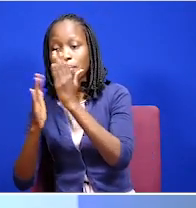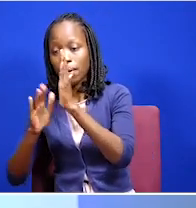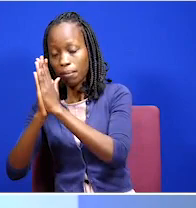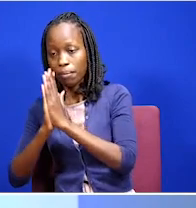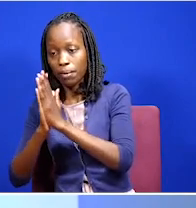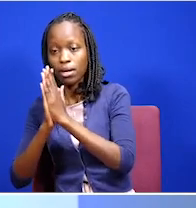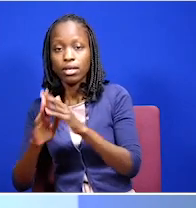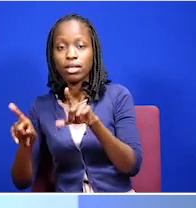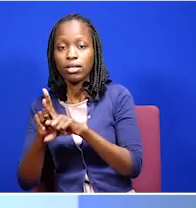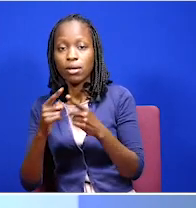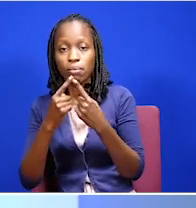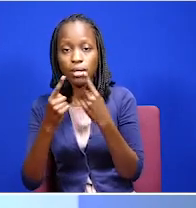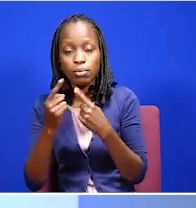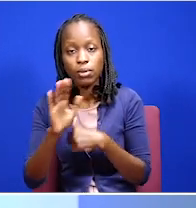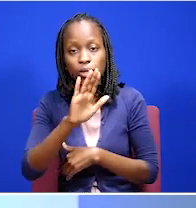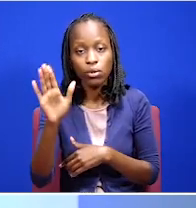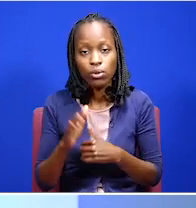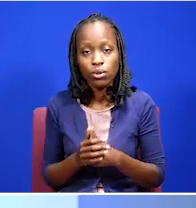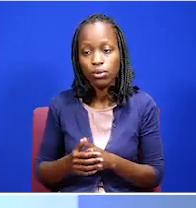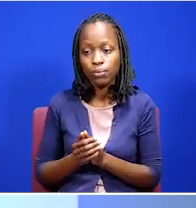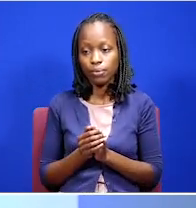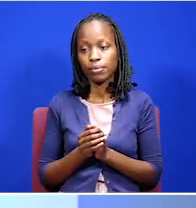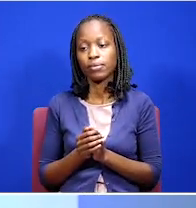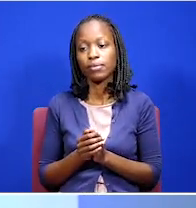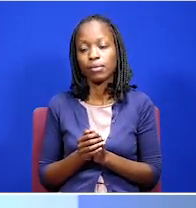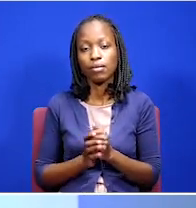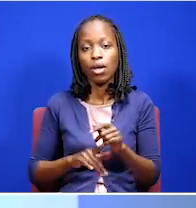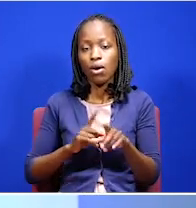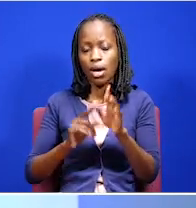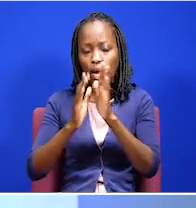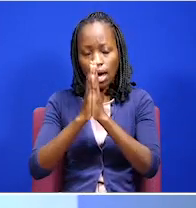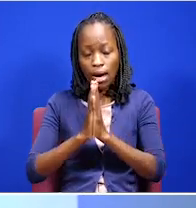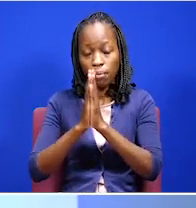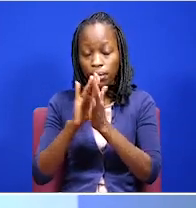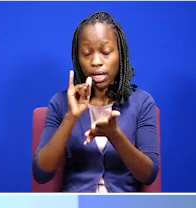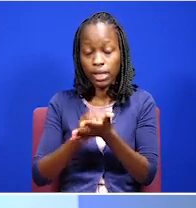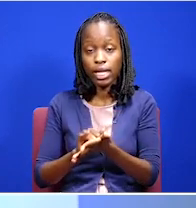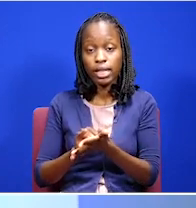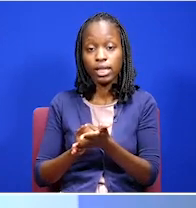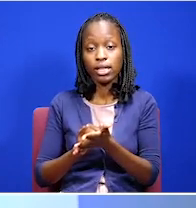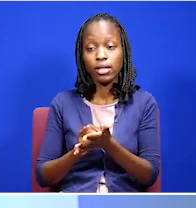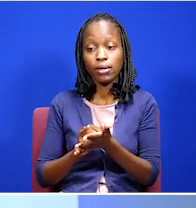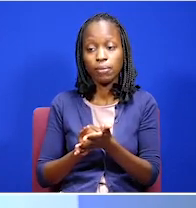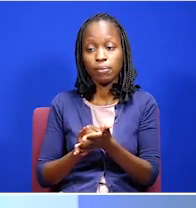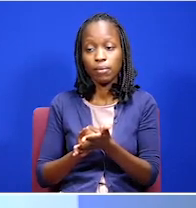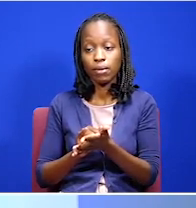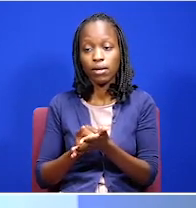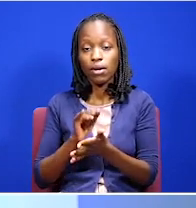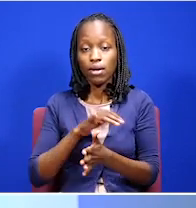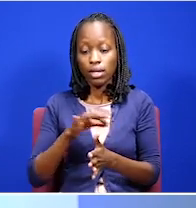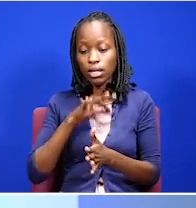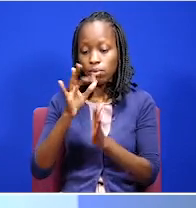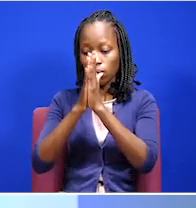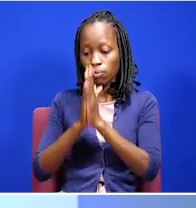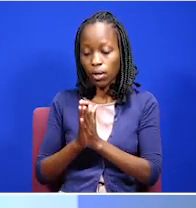I'm in the up in the roof in prayer early in the morning. I am praying as I am speaking to you, as I am in